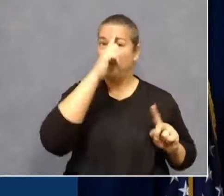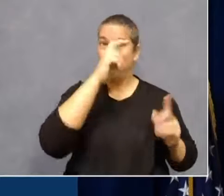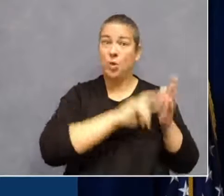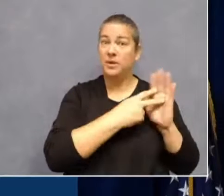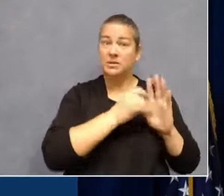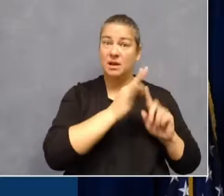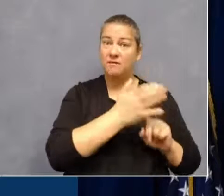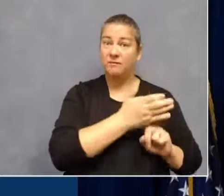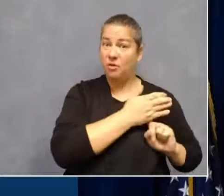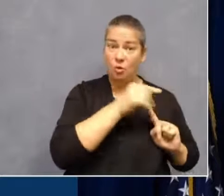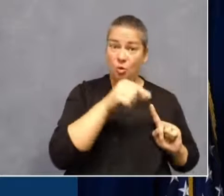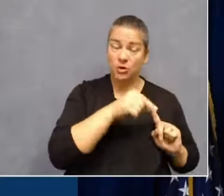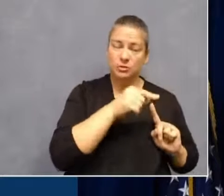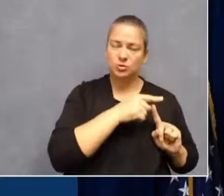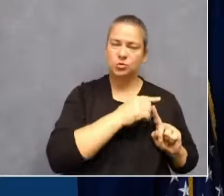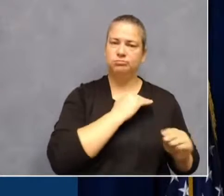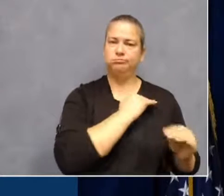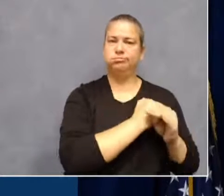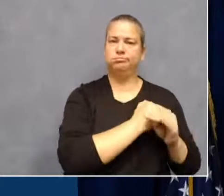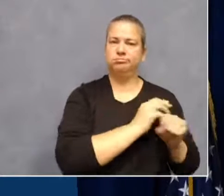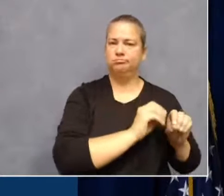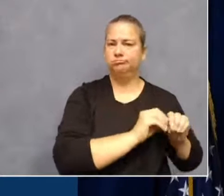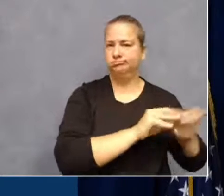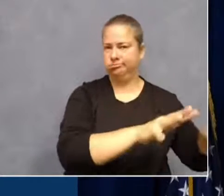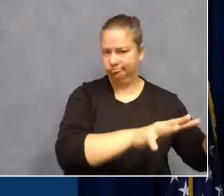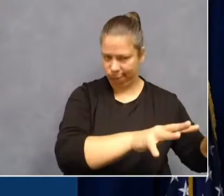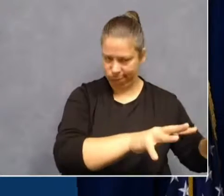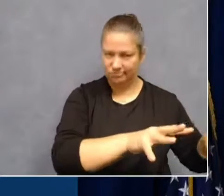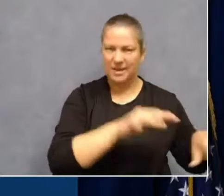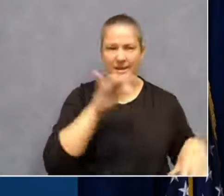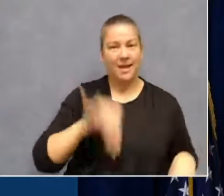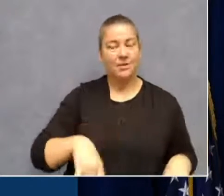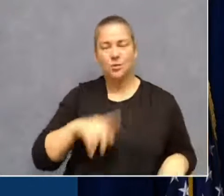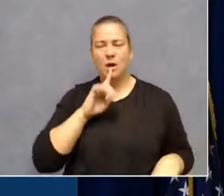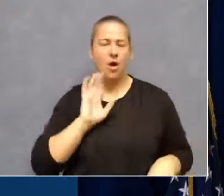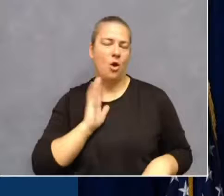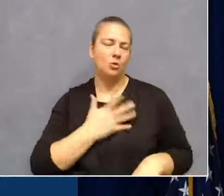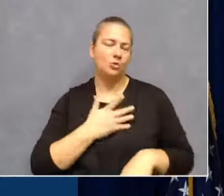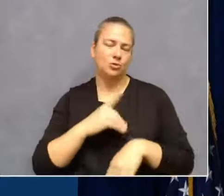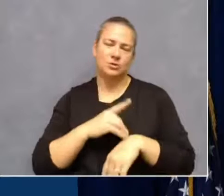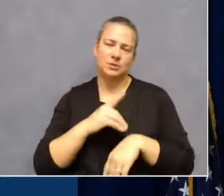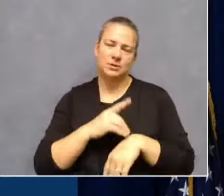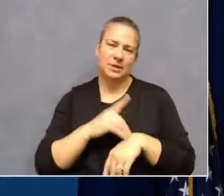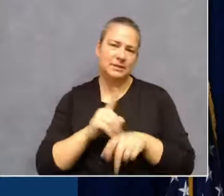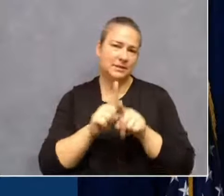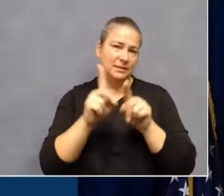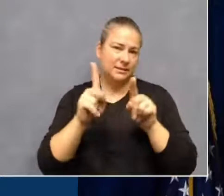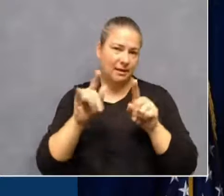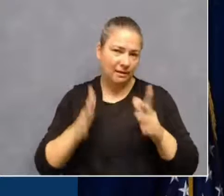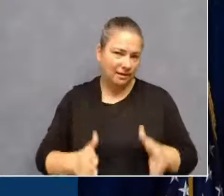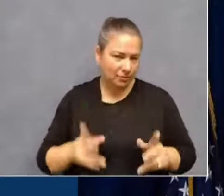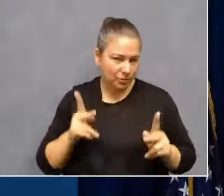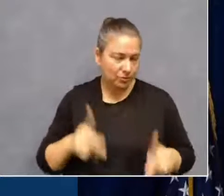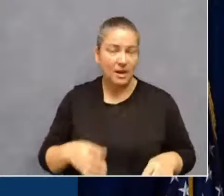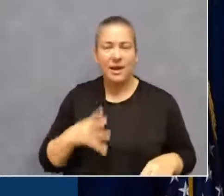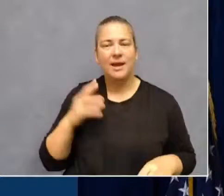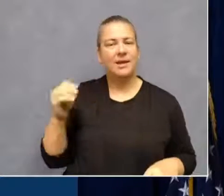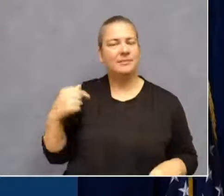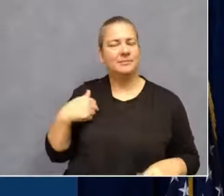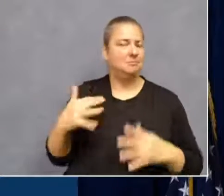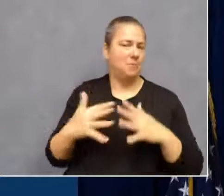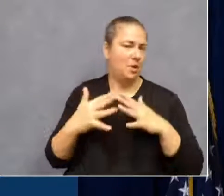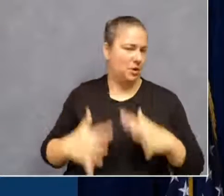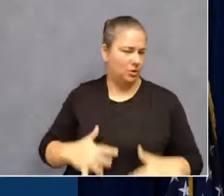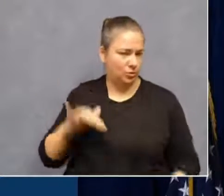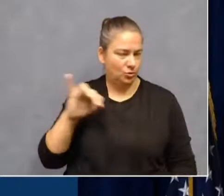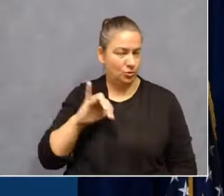this virus, that we do what we're asked. That's our duty as Kentuckians. And that's our duty as Americans. My family is